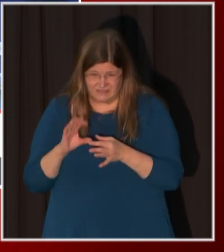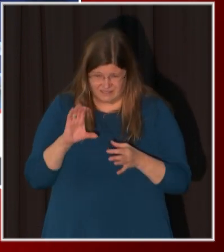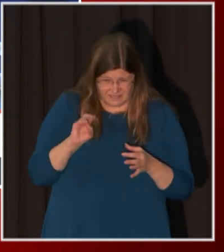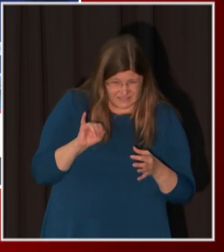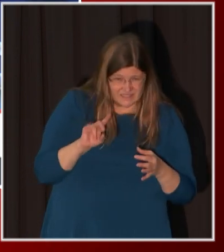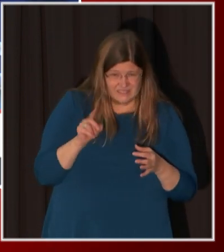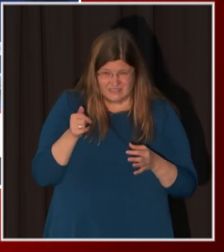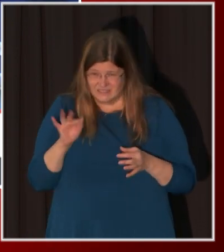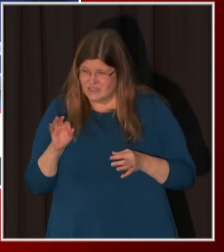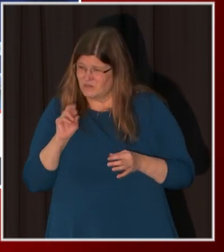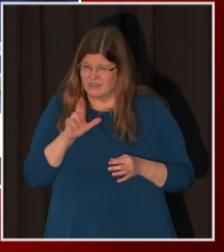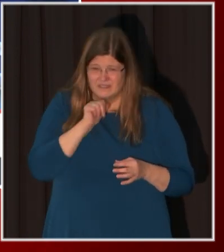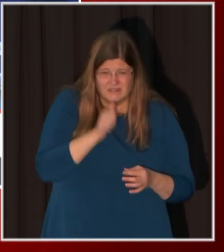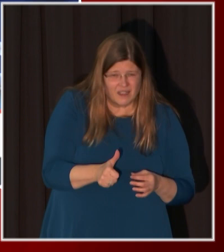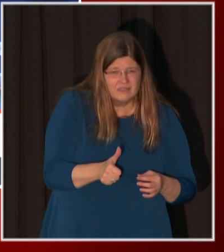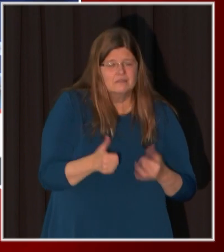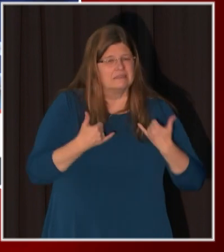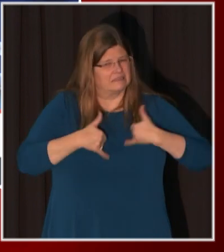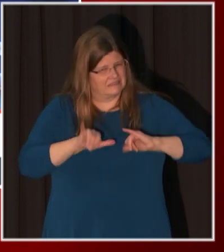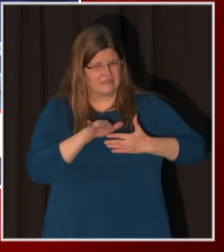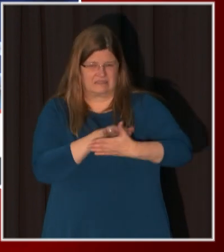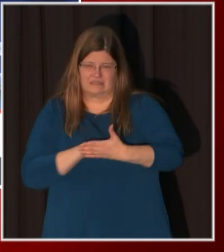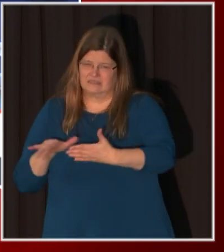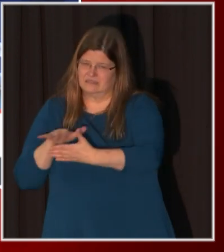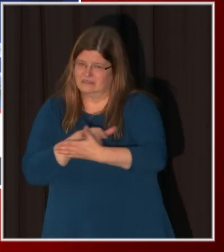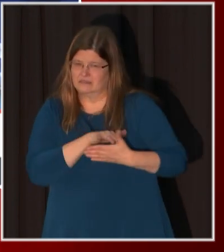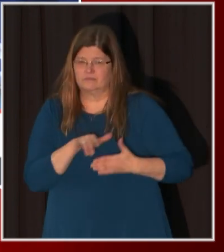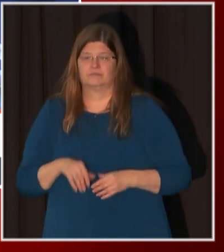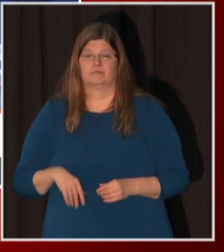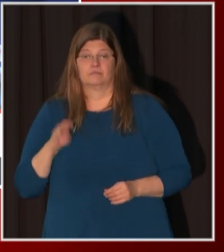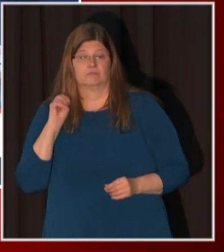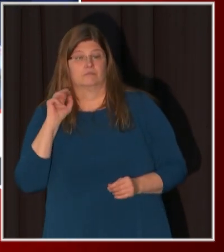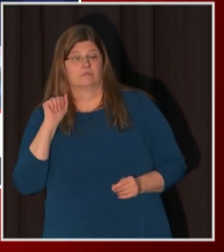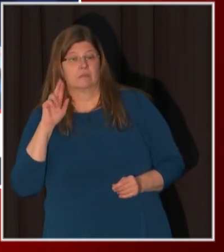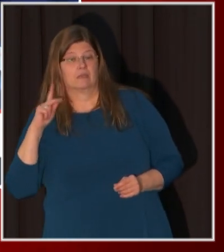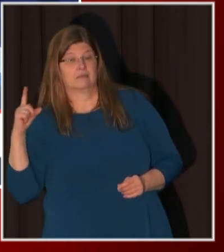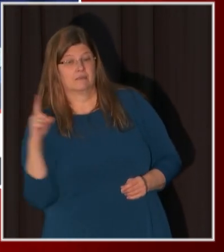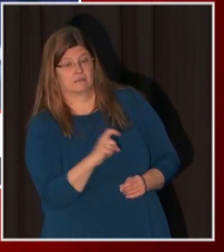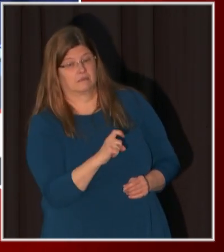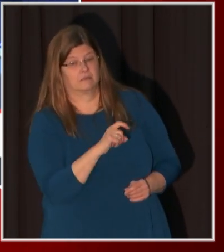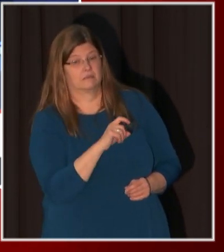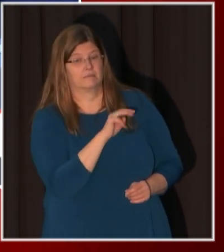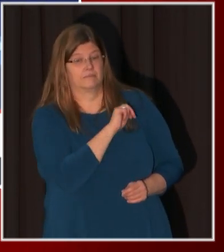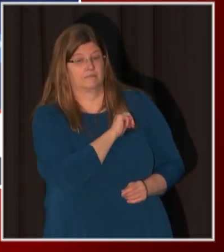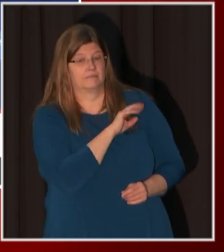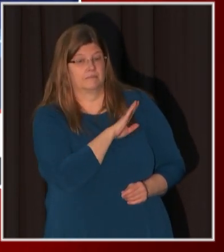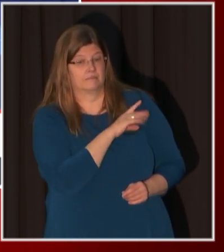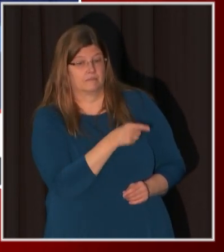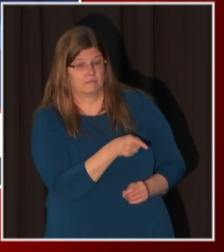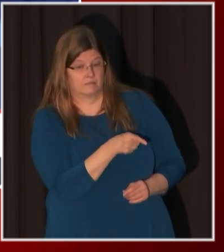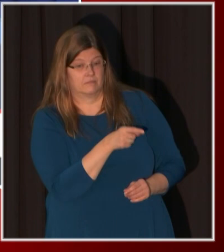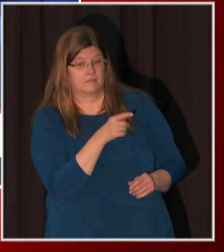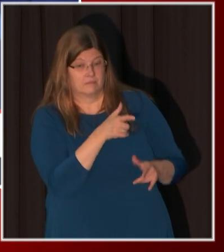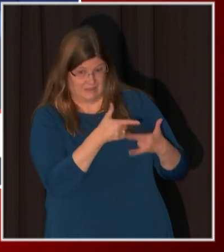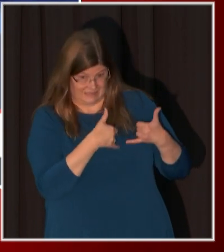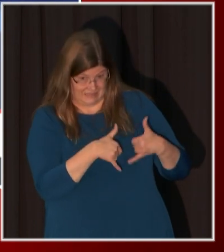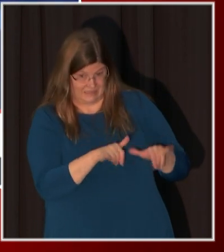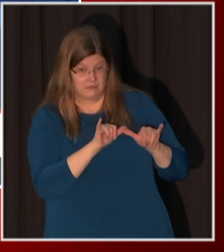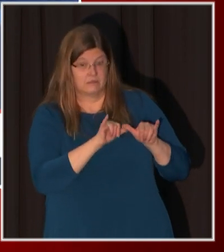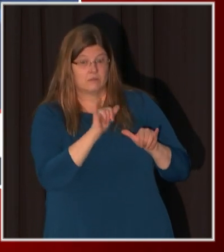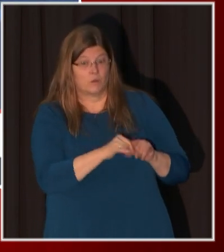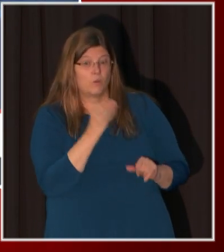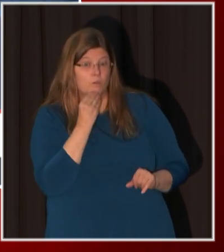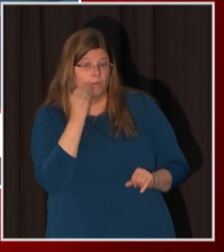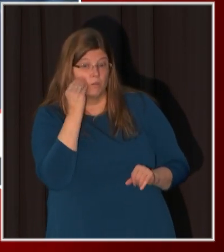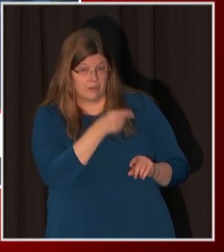Mayor, I had a question for you. Yeah. You had been pretty clear about telecommuting continuing for as long as possible, particularly with the federal government.